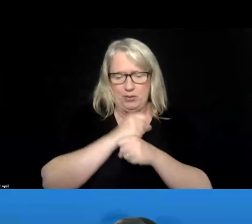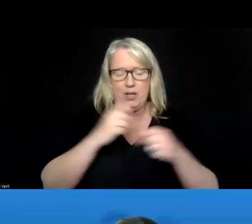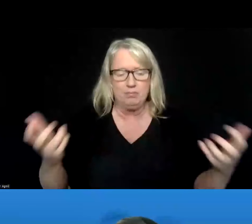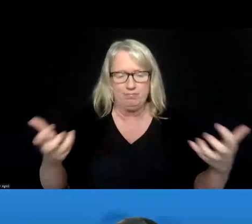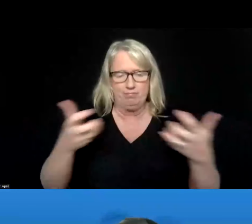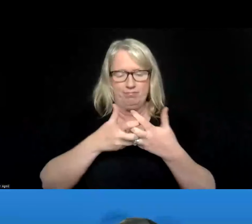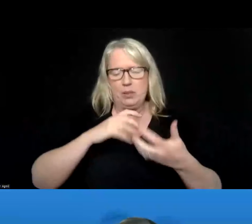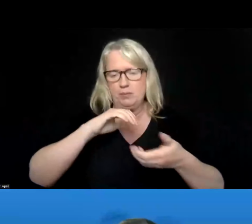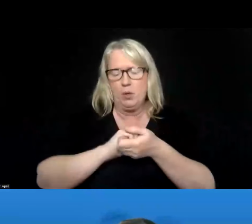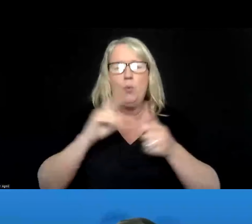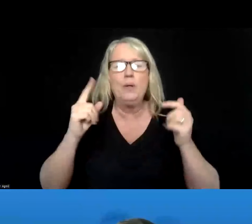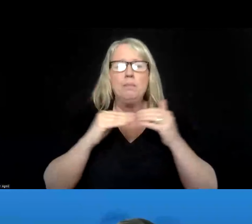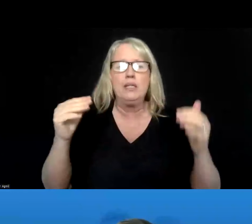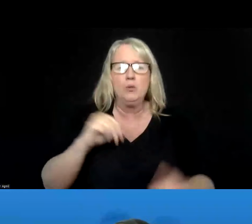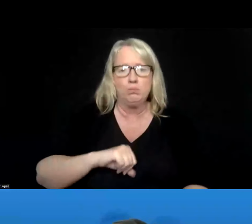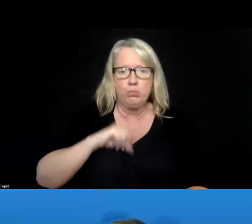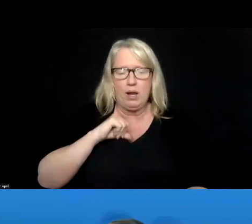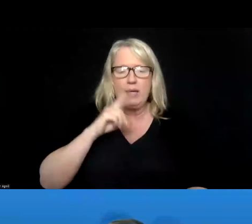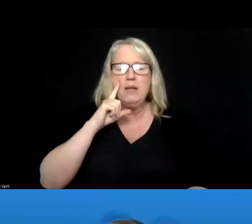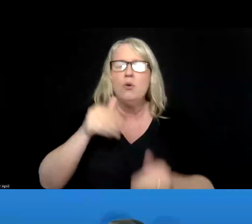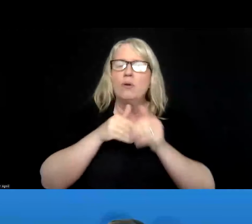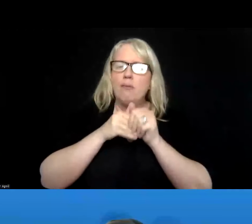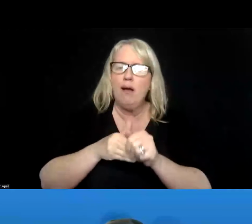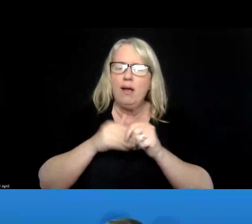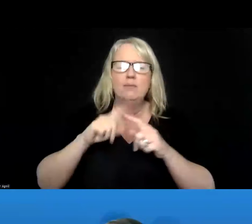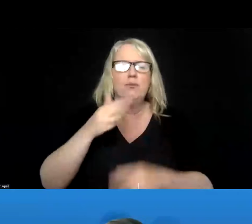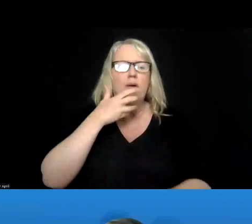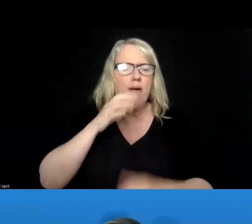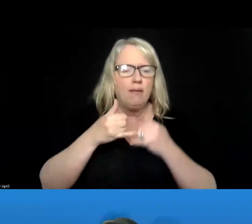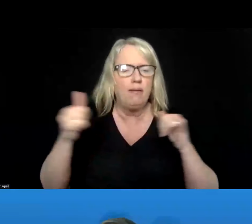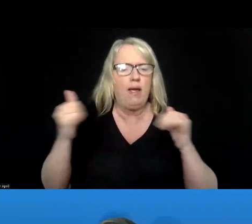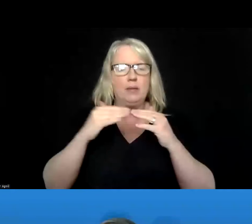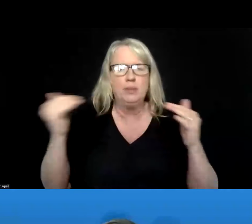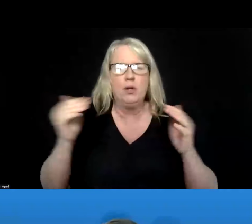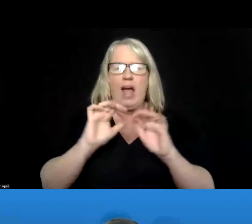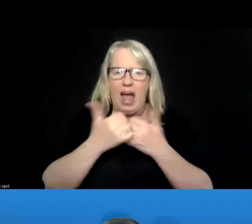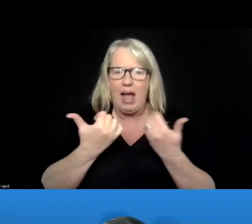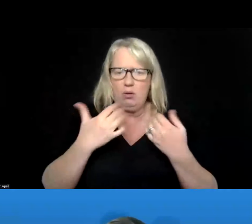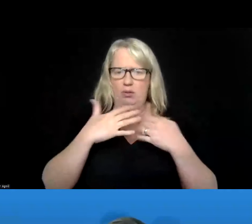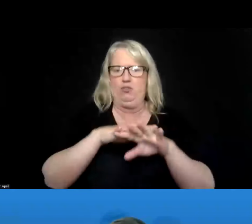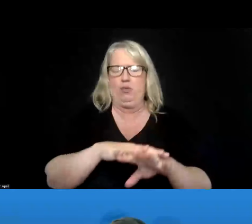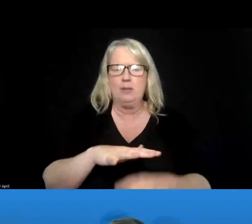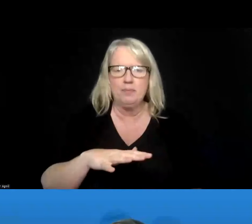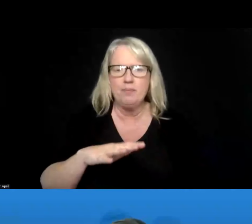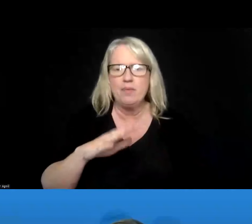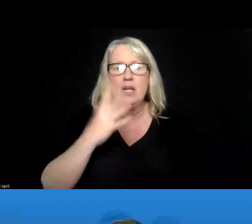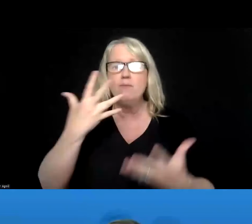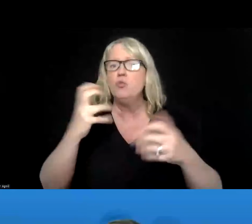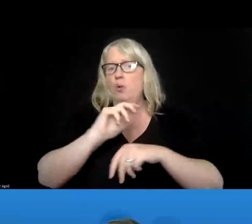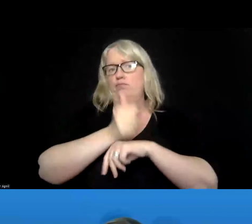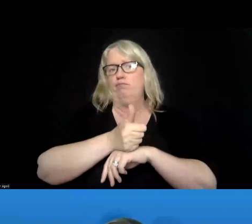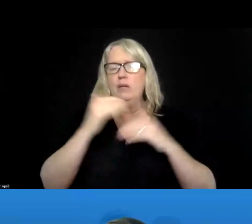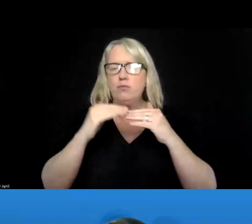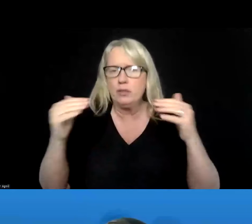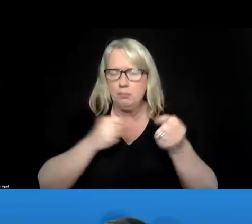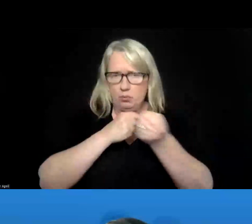Peer Pride is a guideline document for hotline peer specialist integration. If you're looking to implement peer supporters or